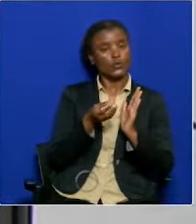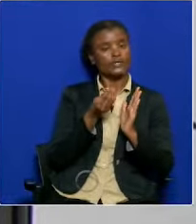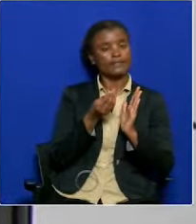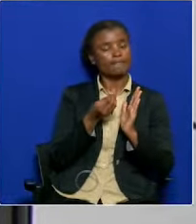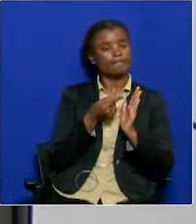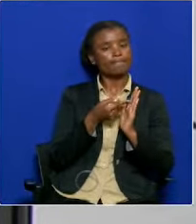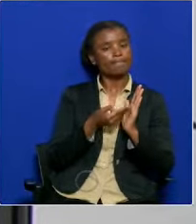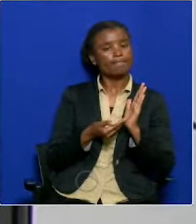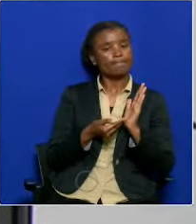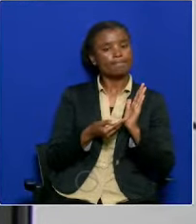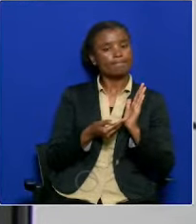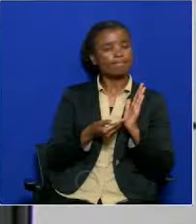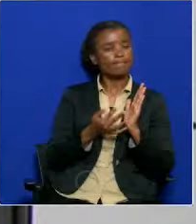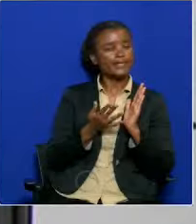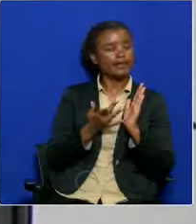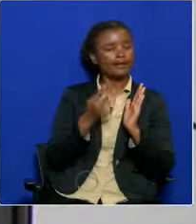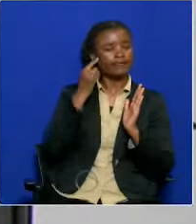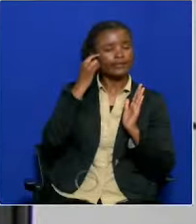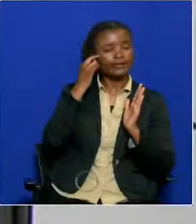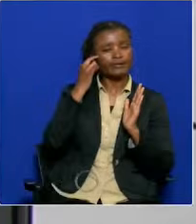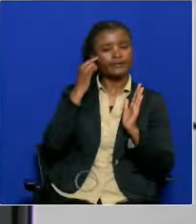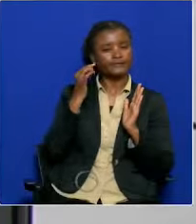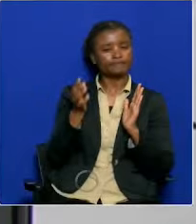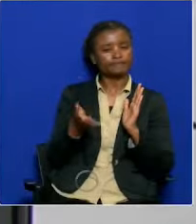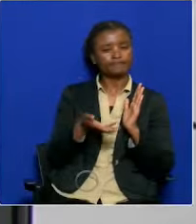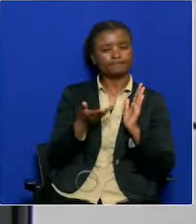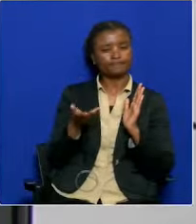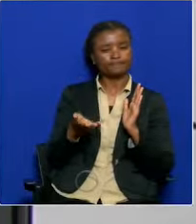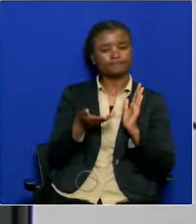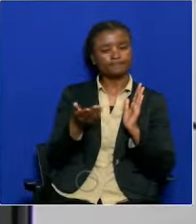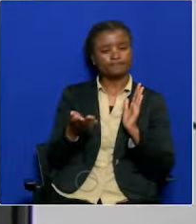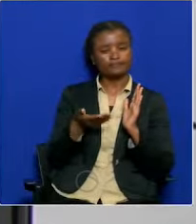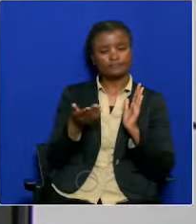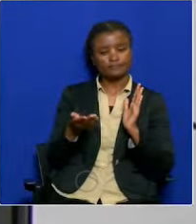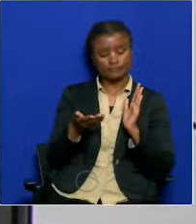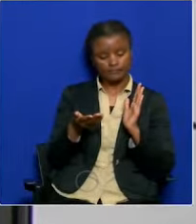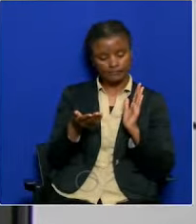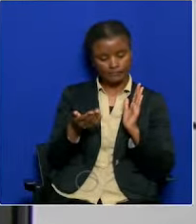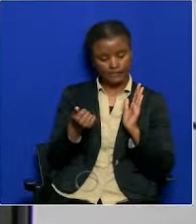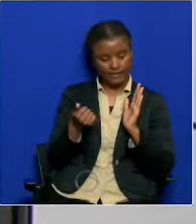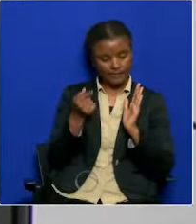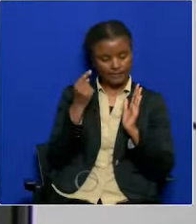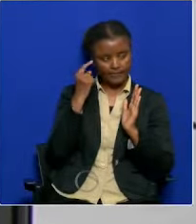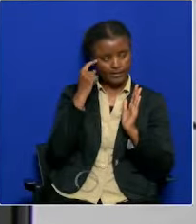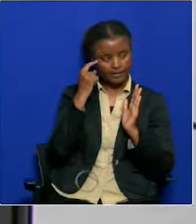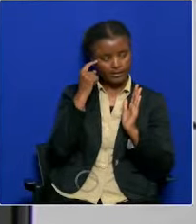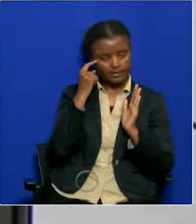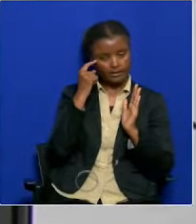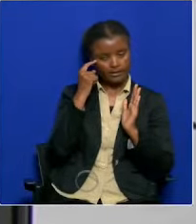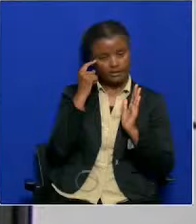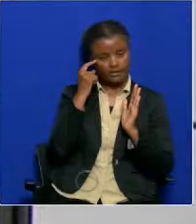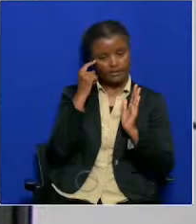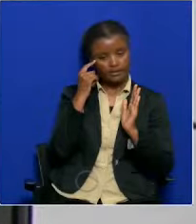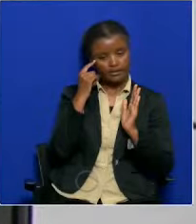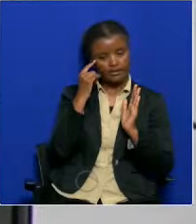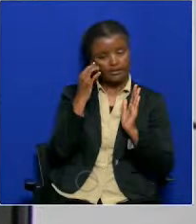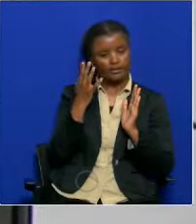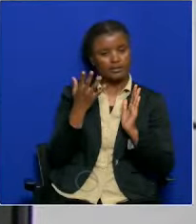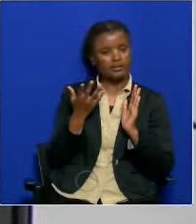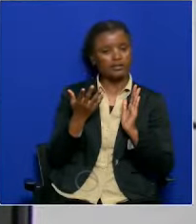I think it was on the, we're supposed to report back on the